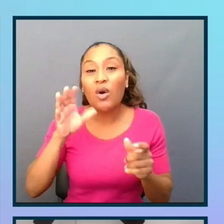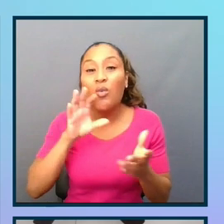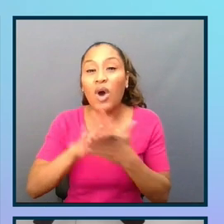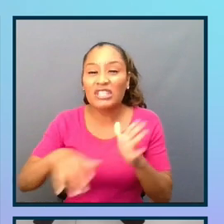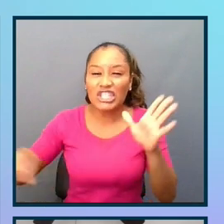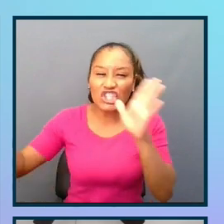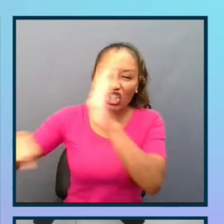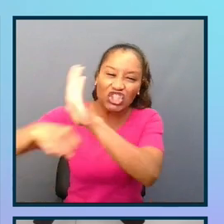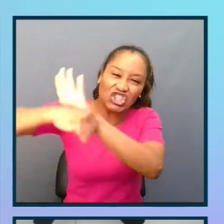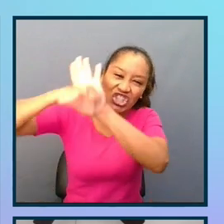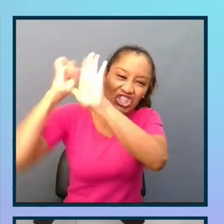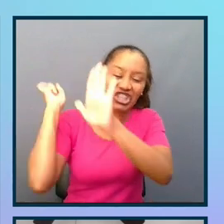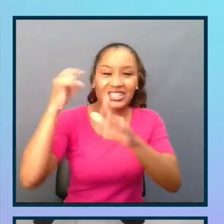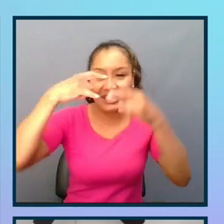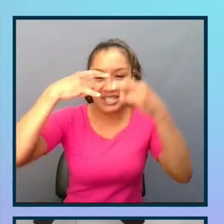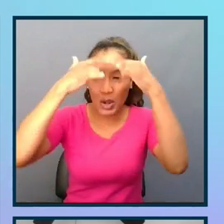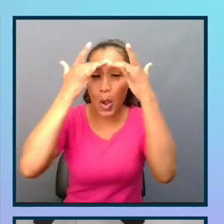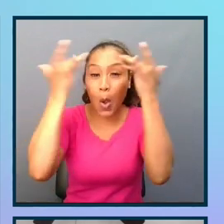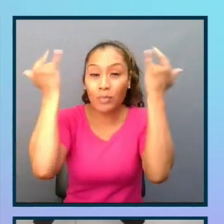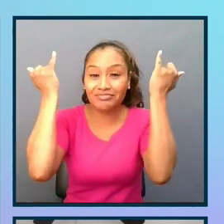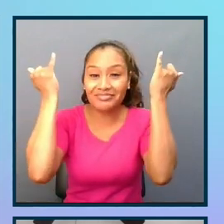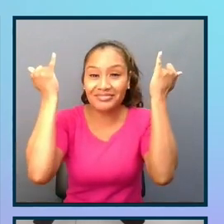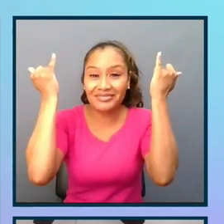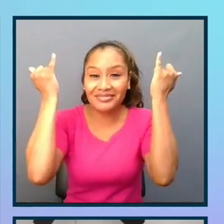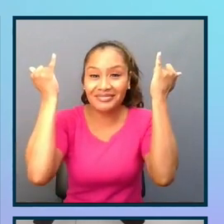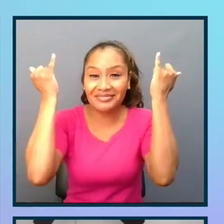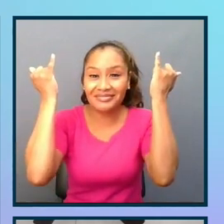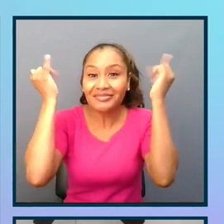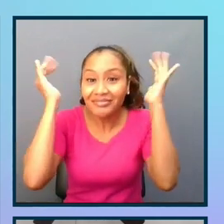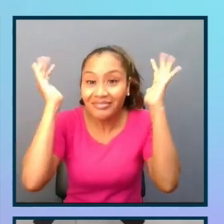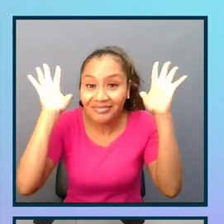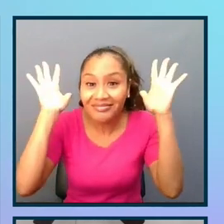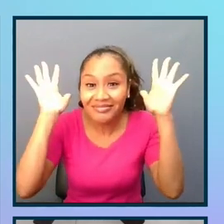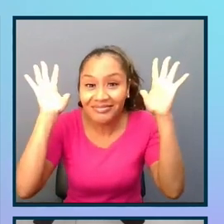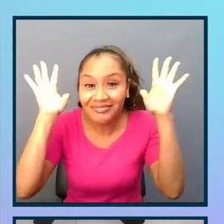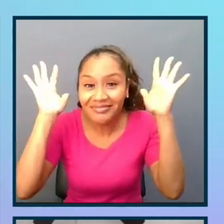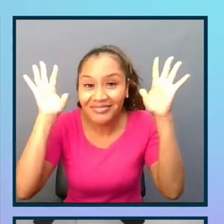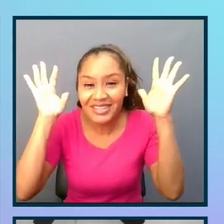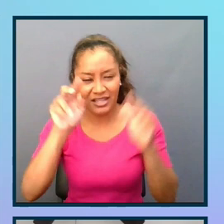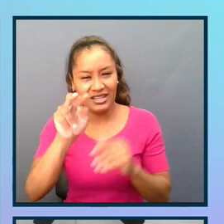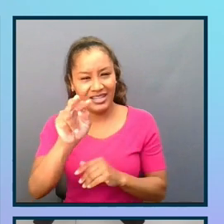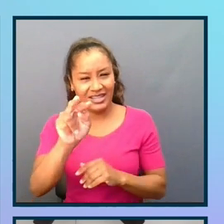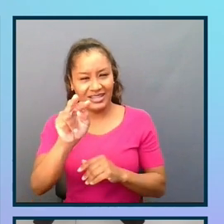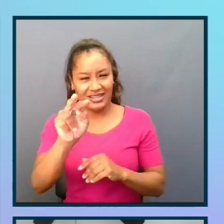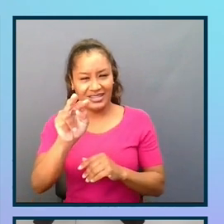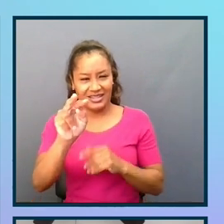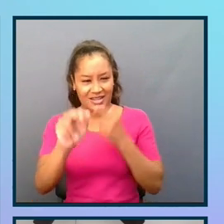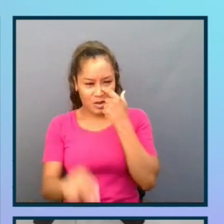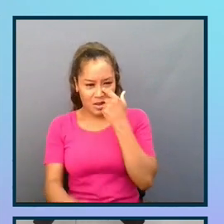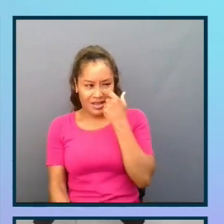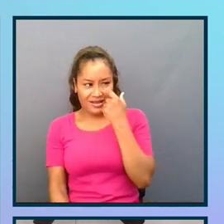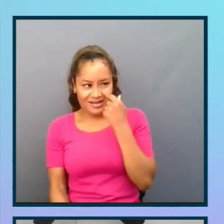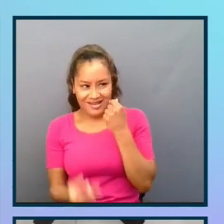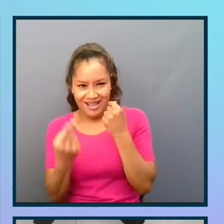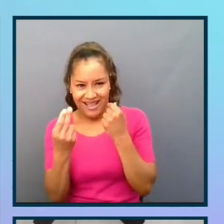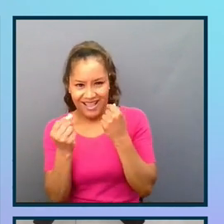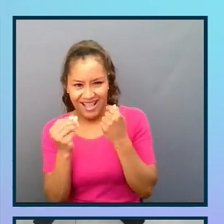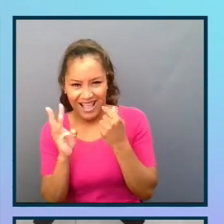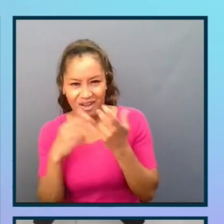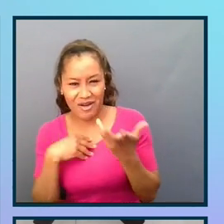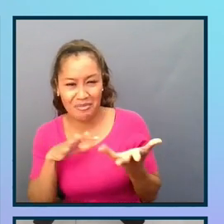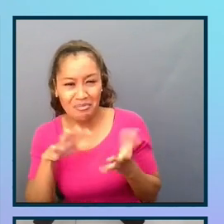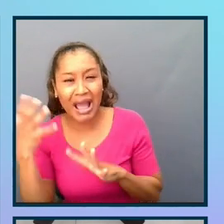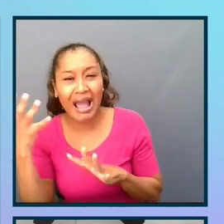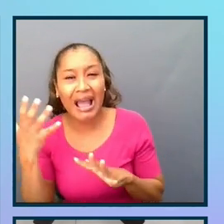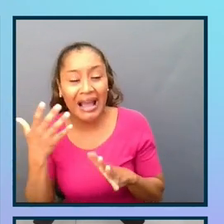off. Wait, let's pause here. You may be wondering, how did we mess up? How did we release